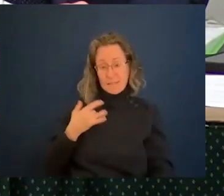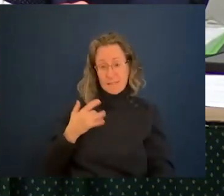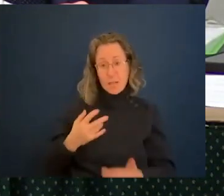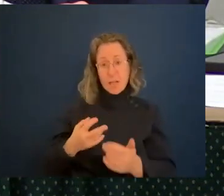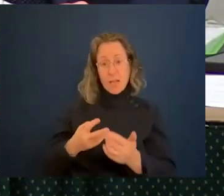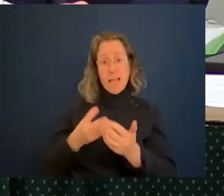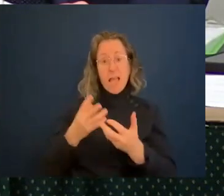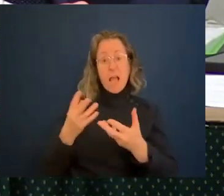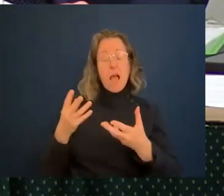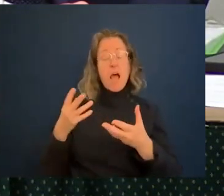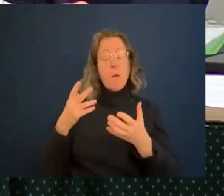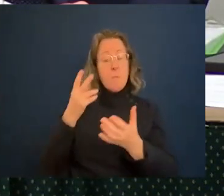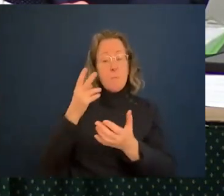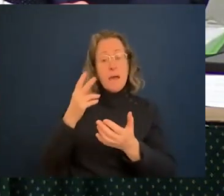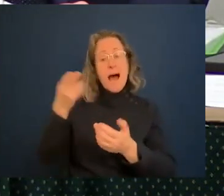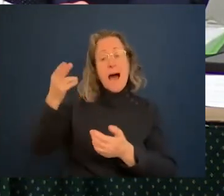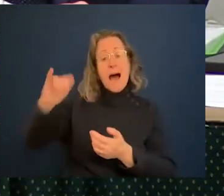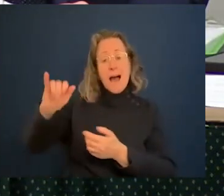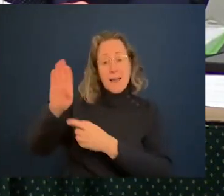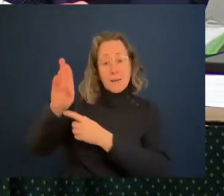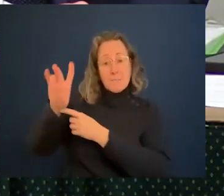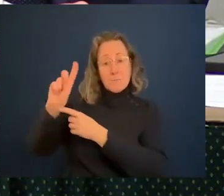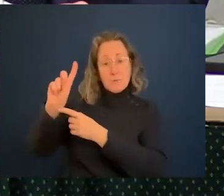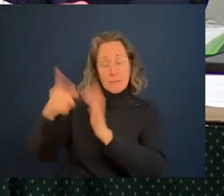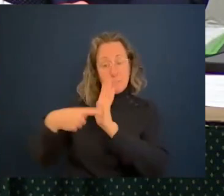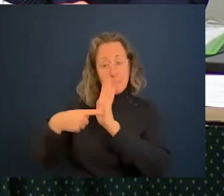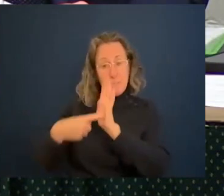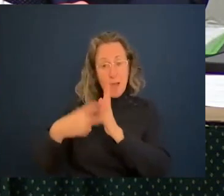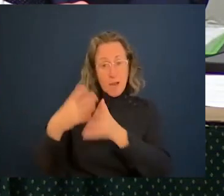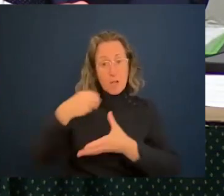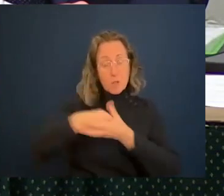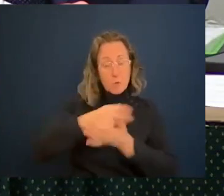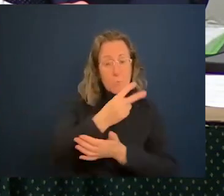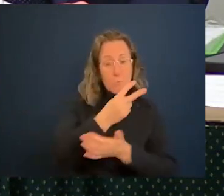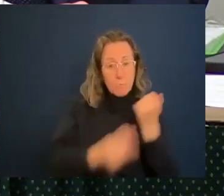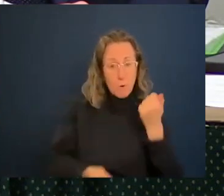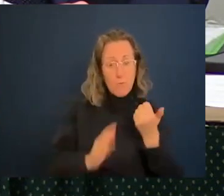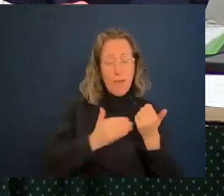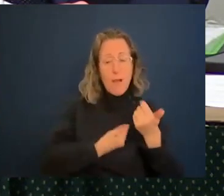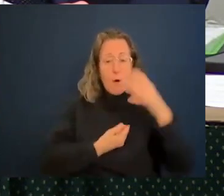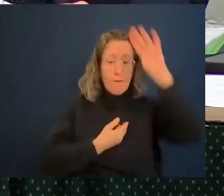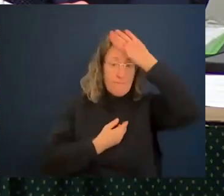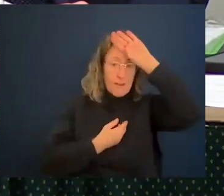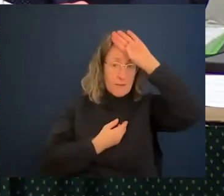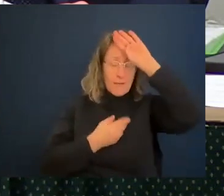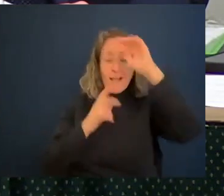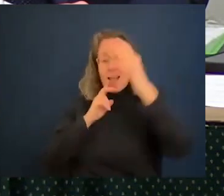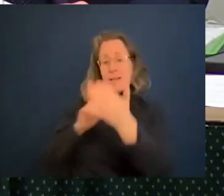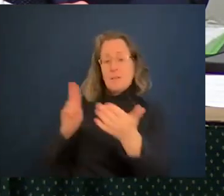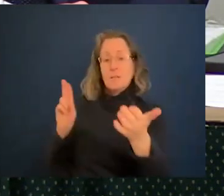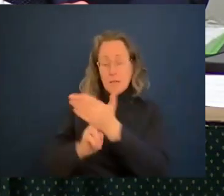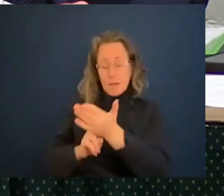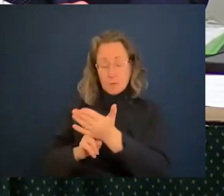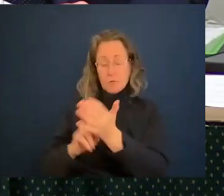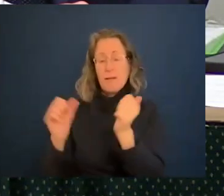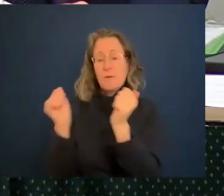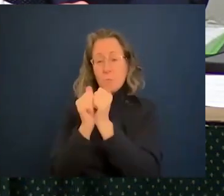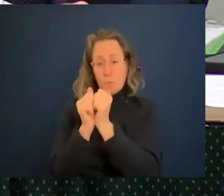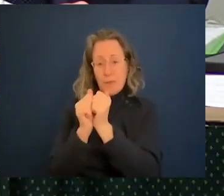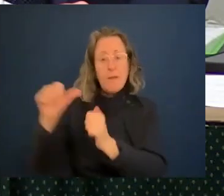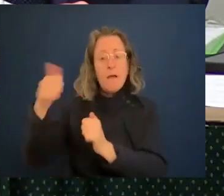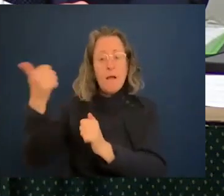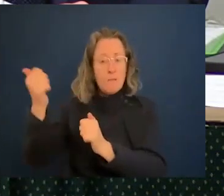it doesn't make sense both for what our community wants as far as service standards and for what our fire department needs as far as